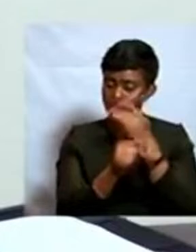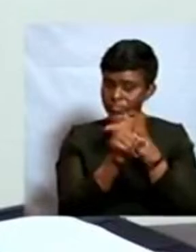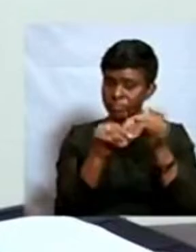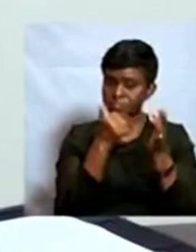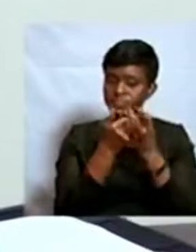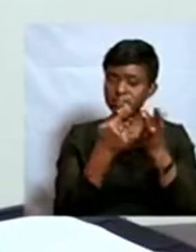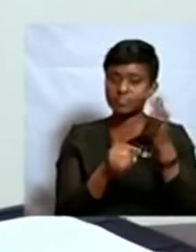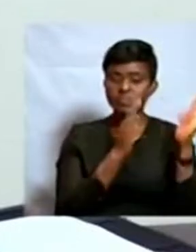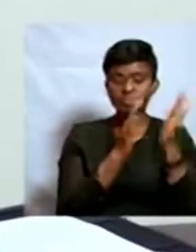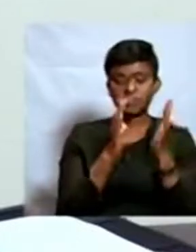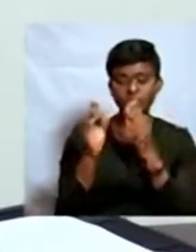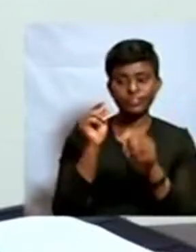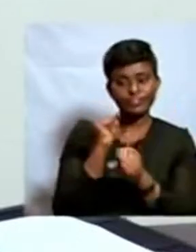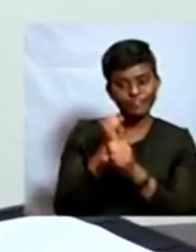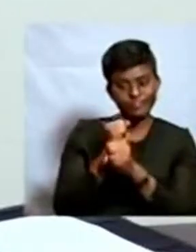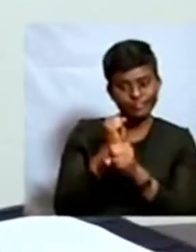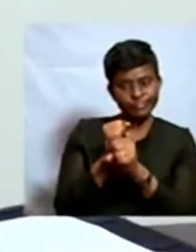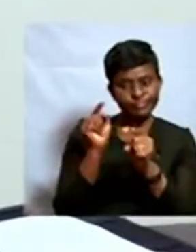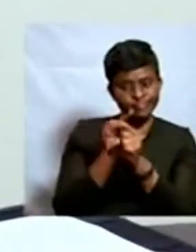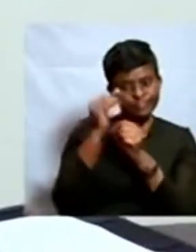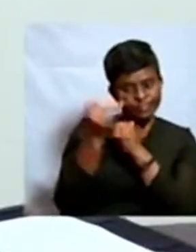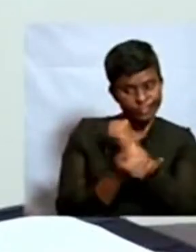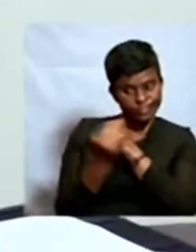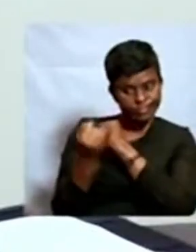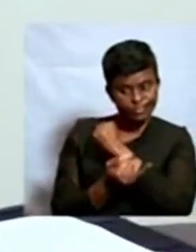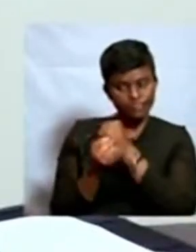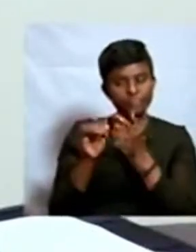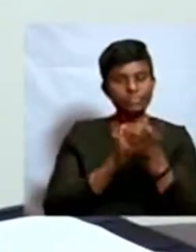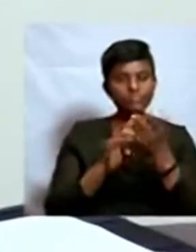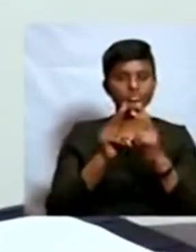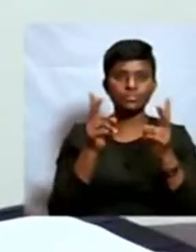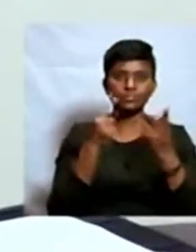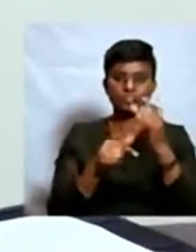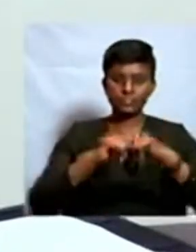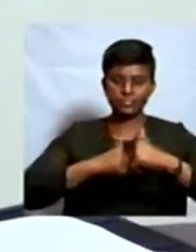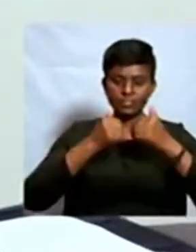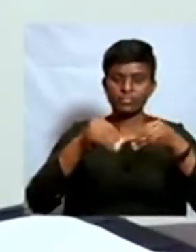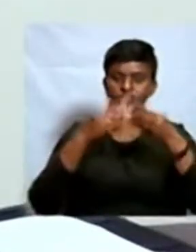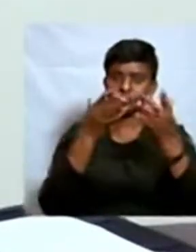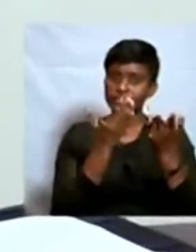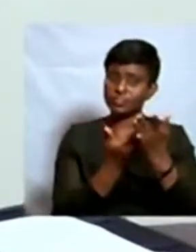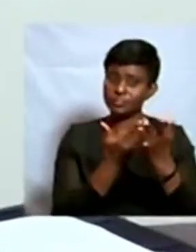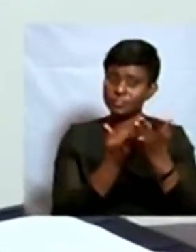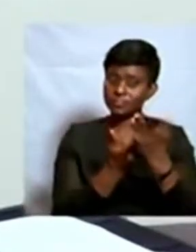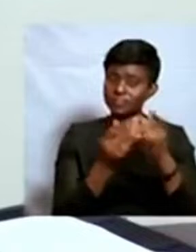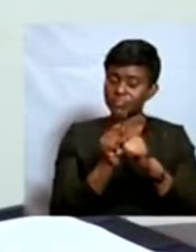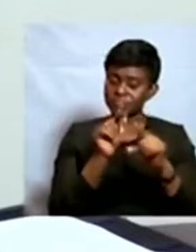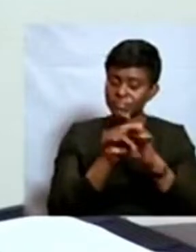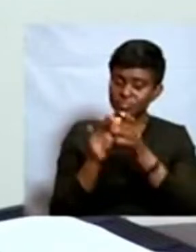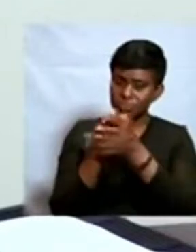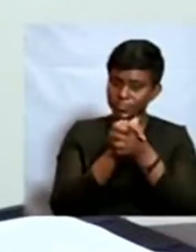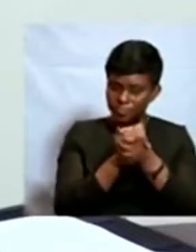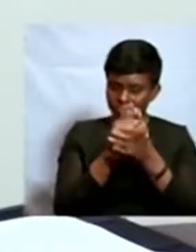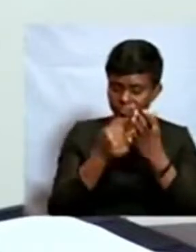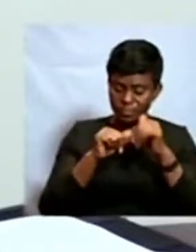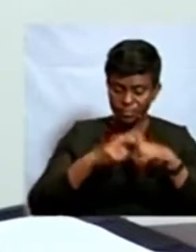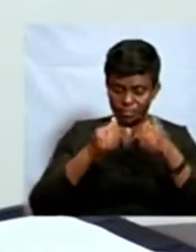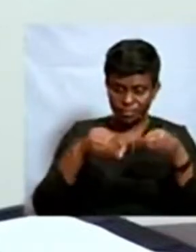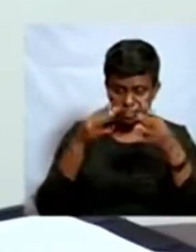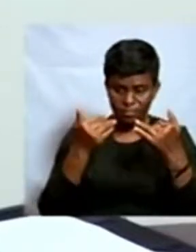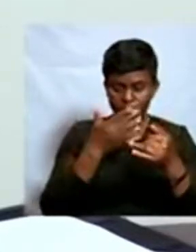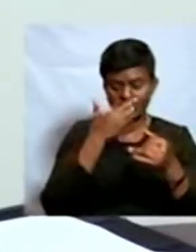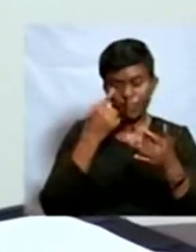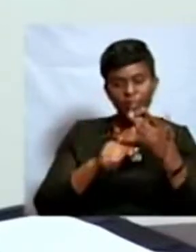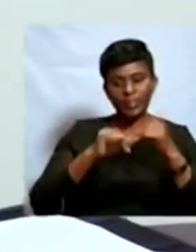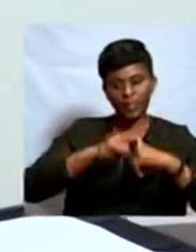bilateral arrangements work on a reciprocal basis. So what we give here and the cooperation we give here, we are